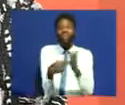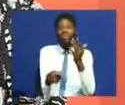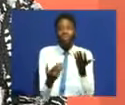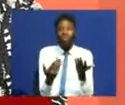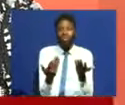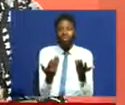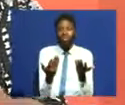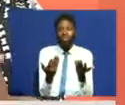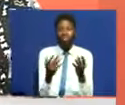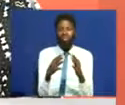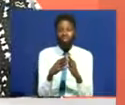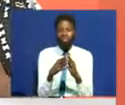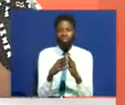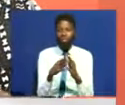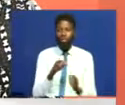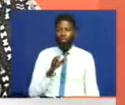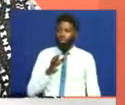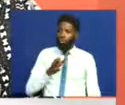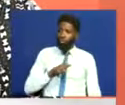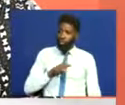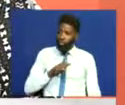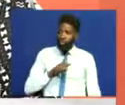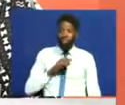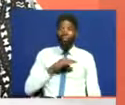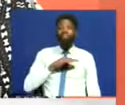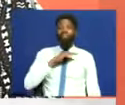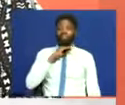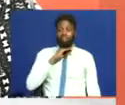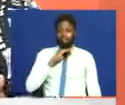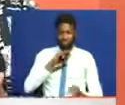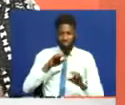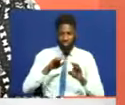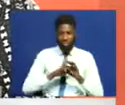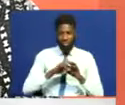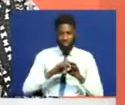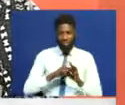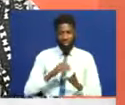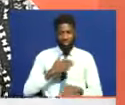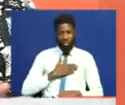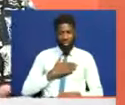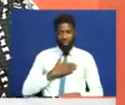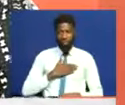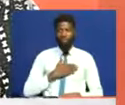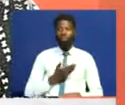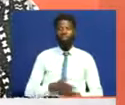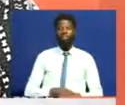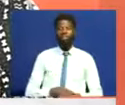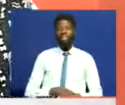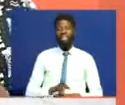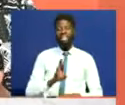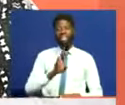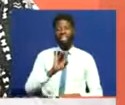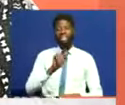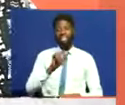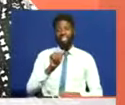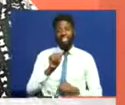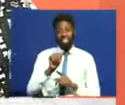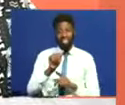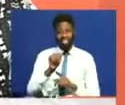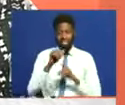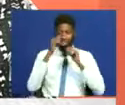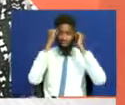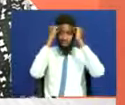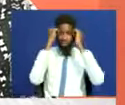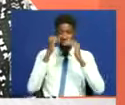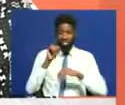us? Because the women who have died are also part of us. Rita Waini should be here. She was a student. She should be in class studying like